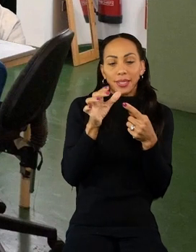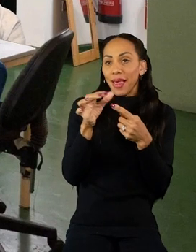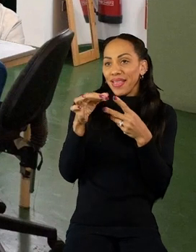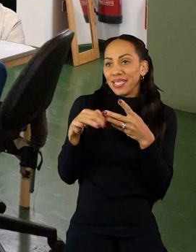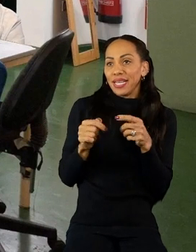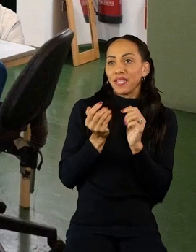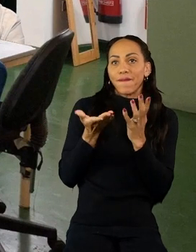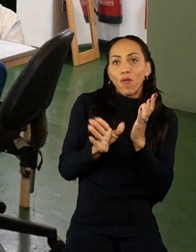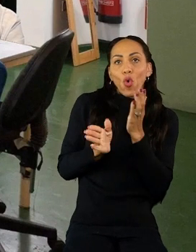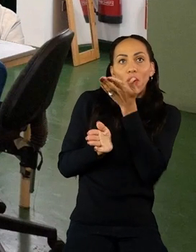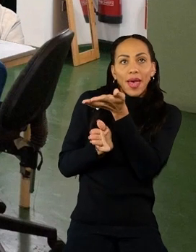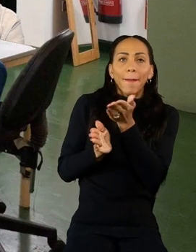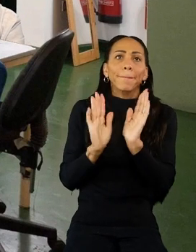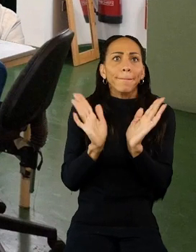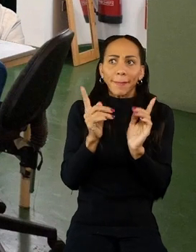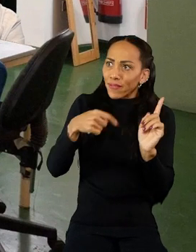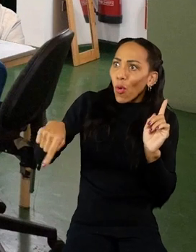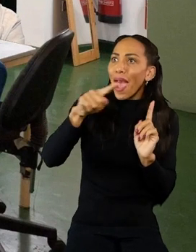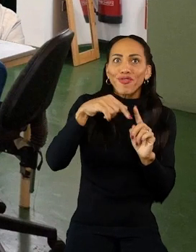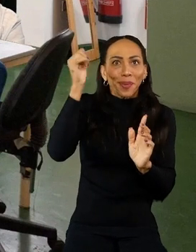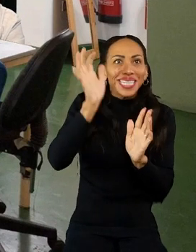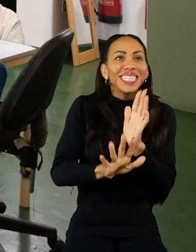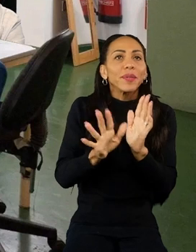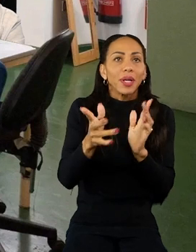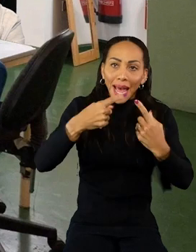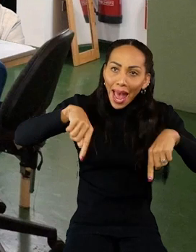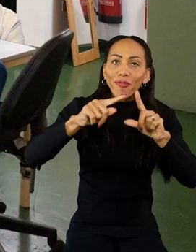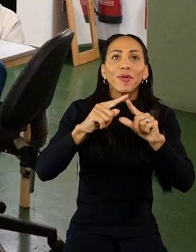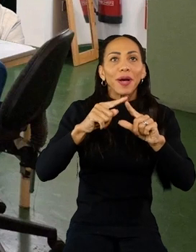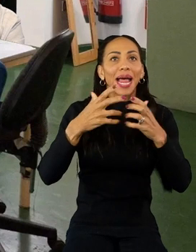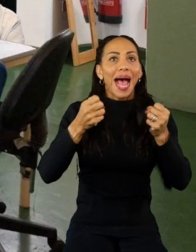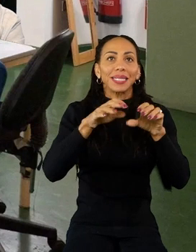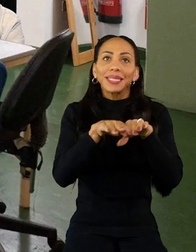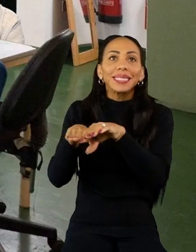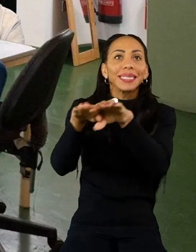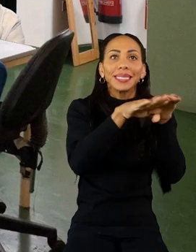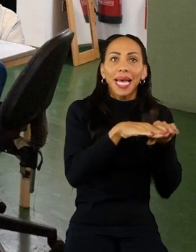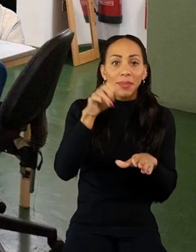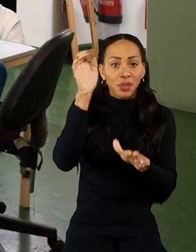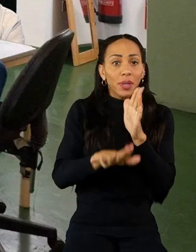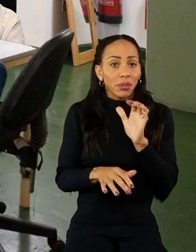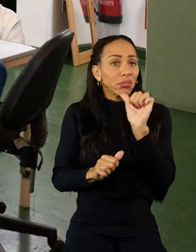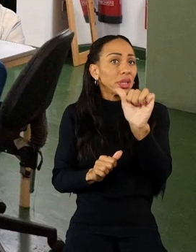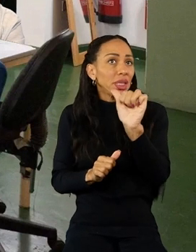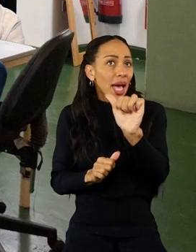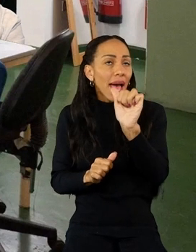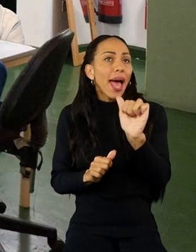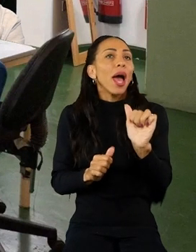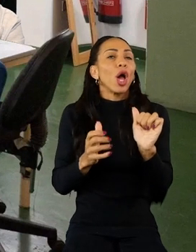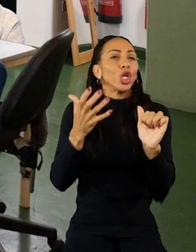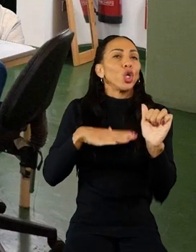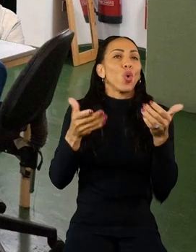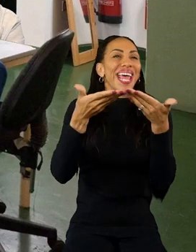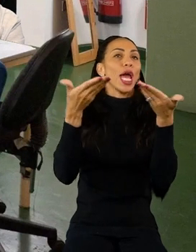shouldn't feel like this is for the blind person's experience and this is for somebody else's experience. This is for everyone's experience.